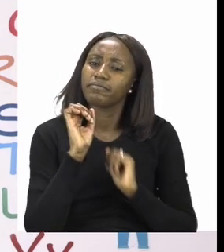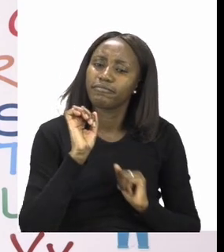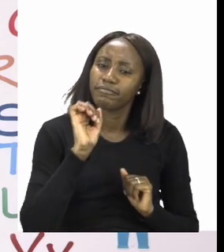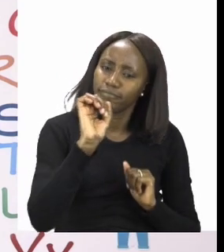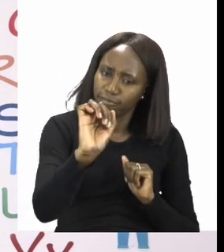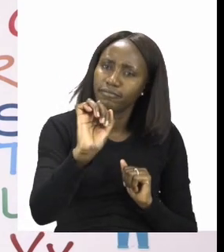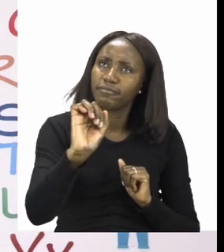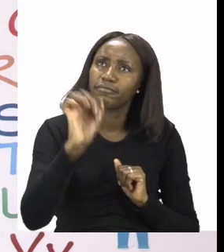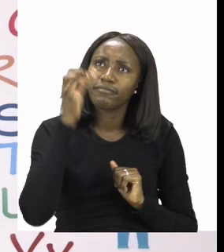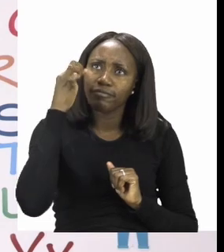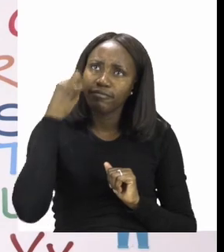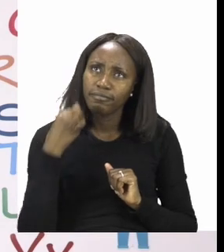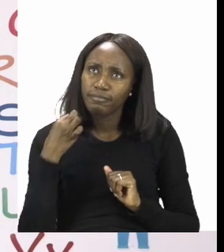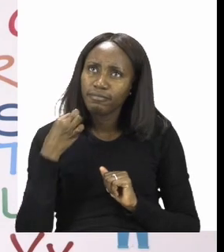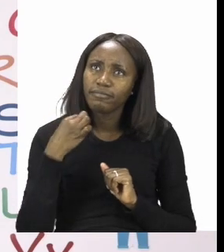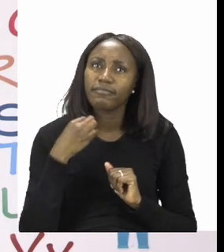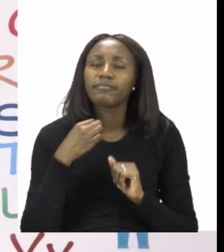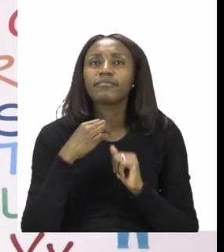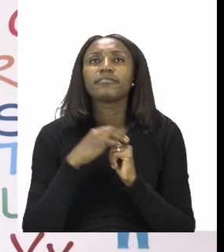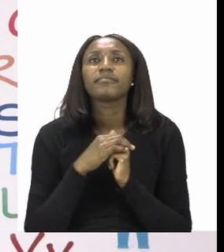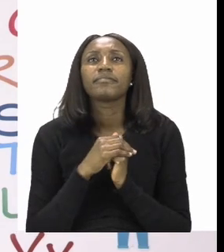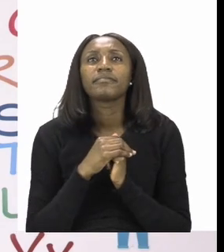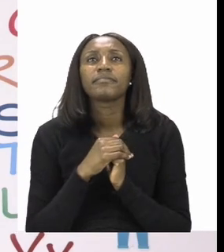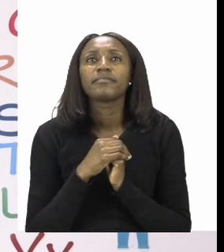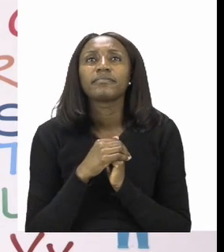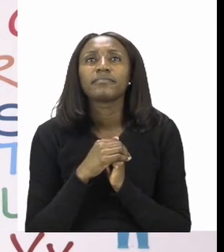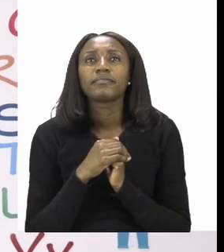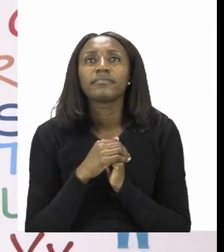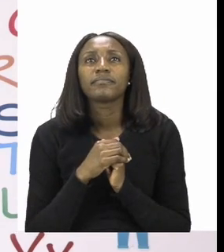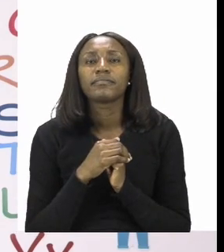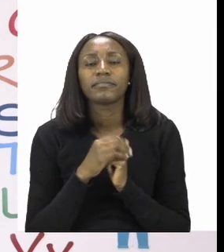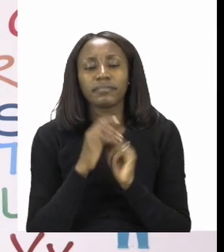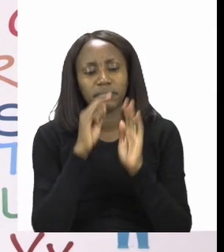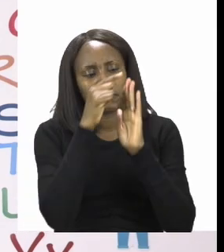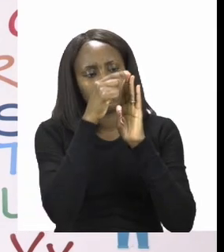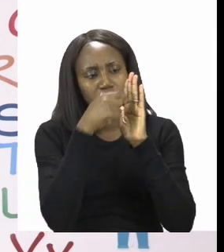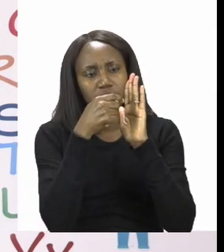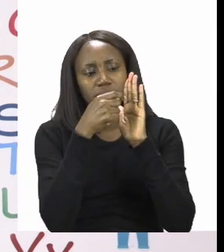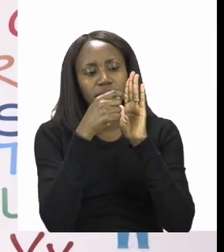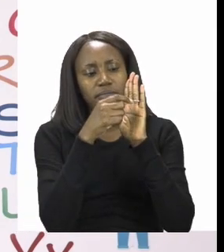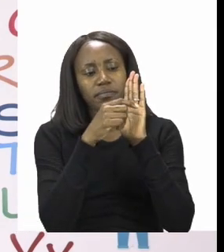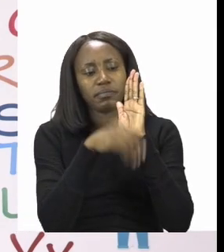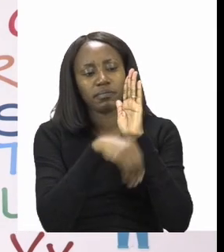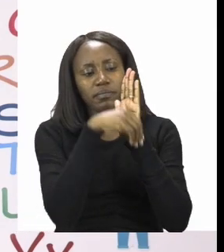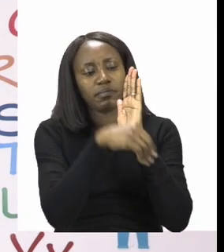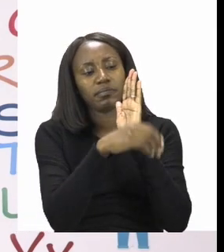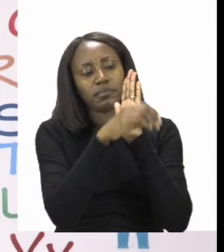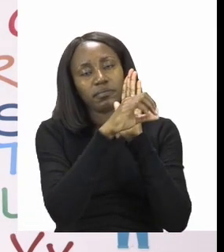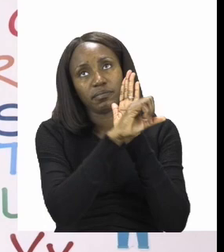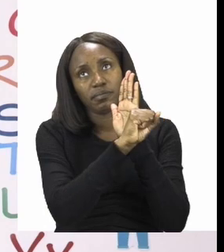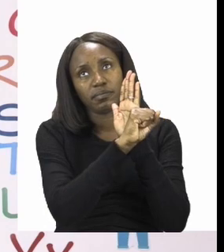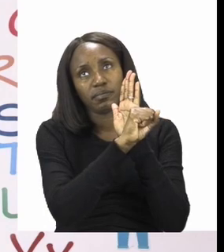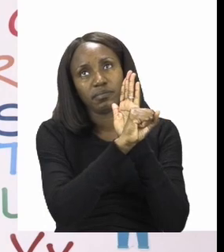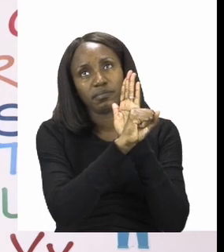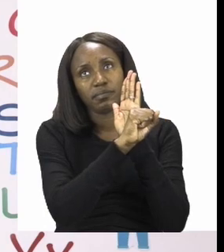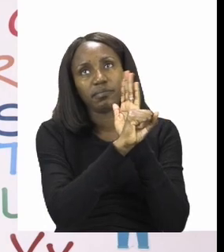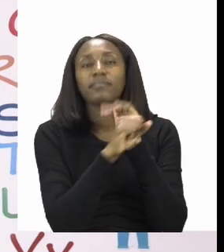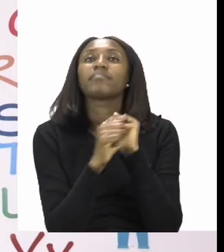of Sharon's name. So we're going to add our apostrophe there and our